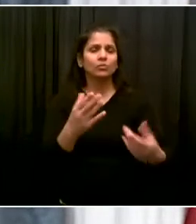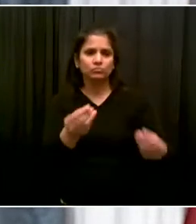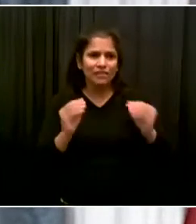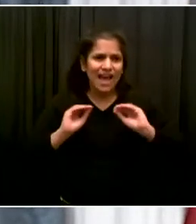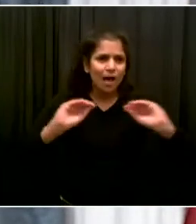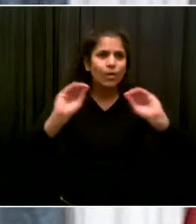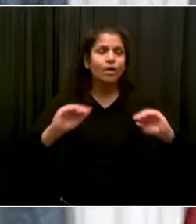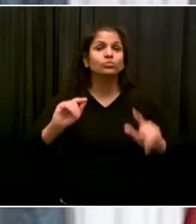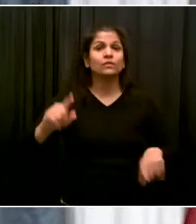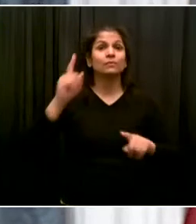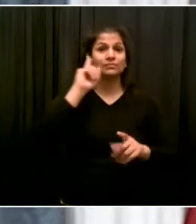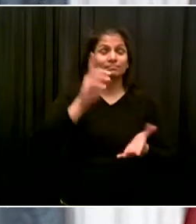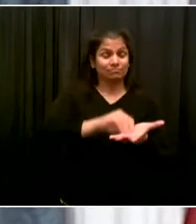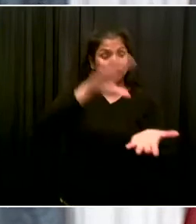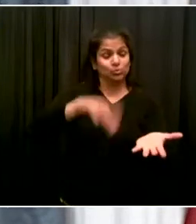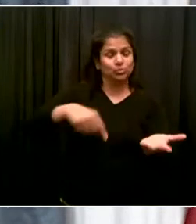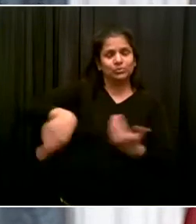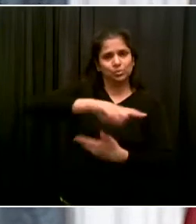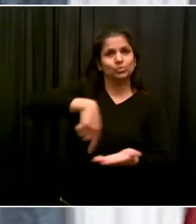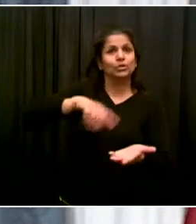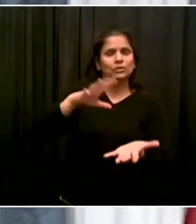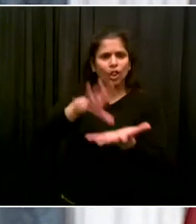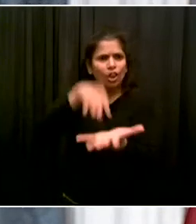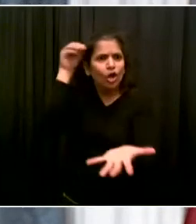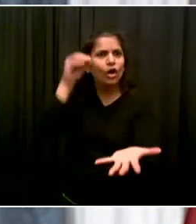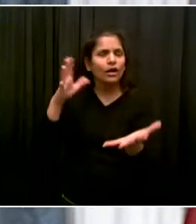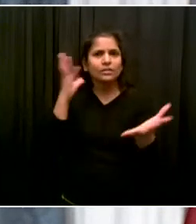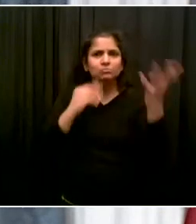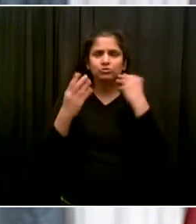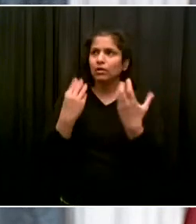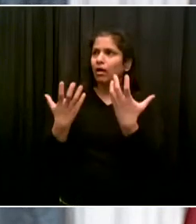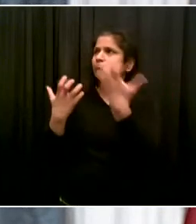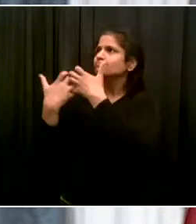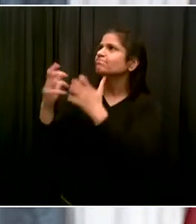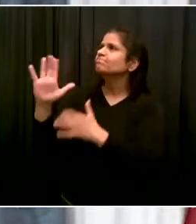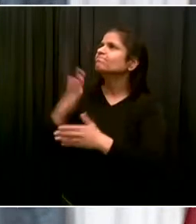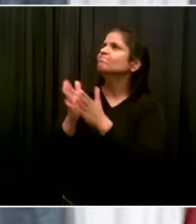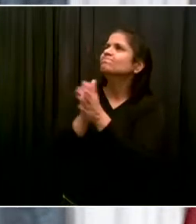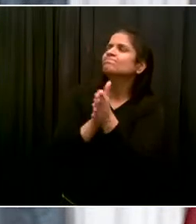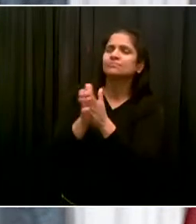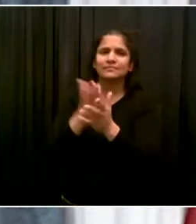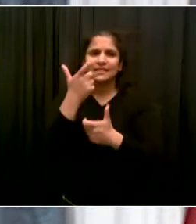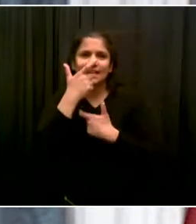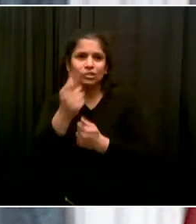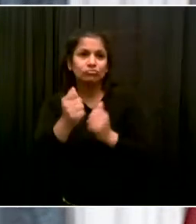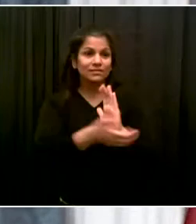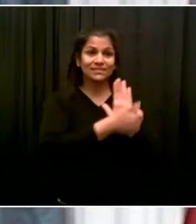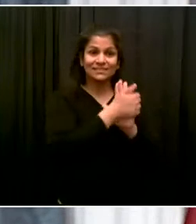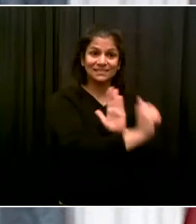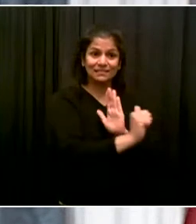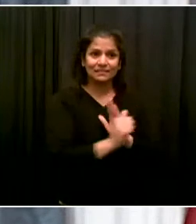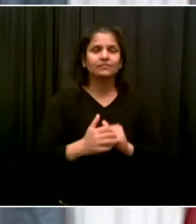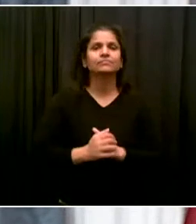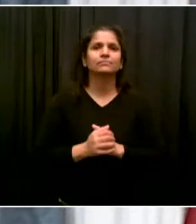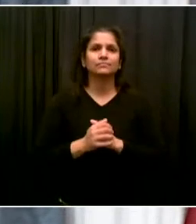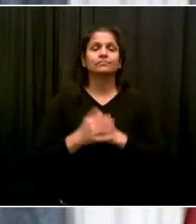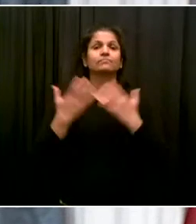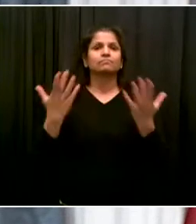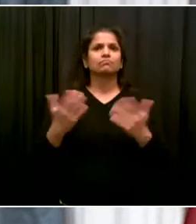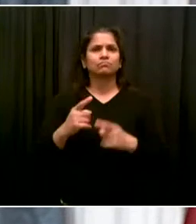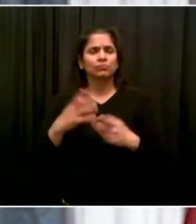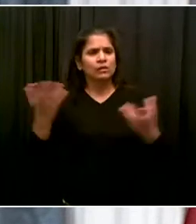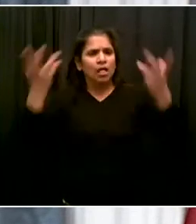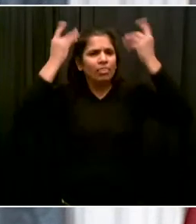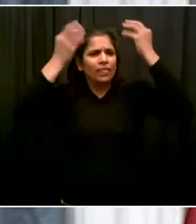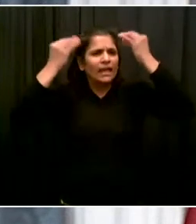center their children's needs for this summer. We are being thoughtful about the summer experience for every single student. Our